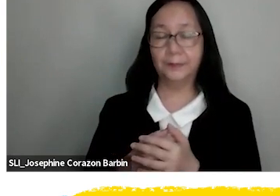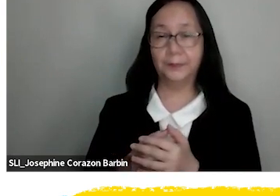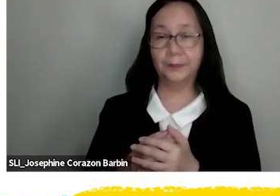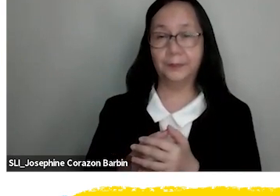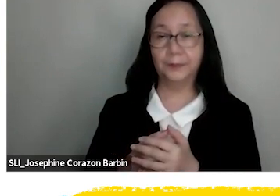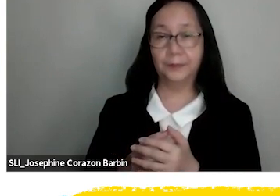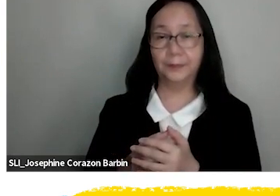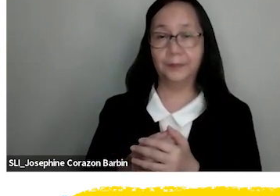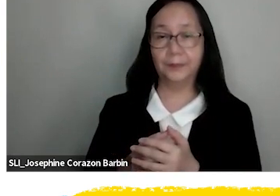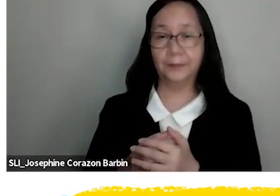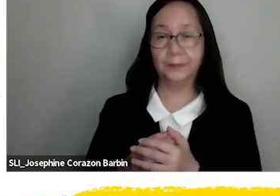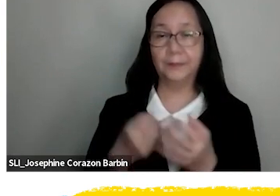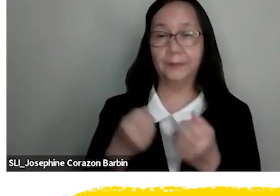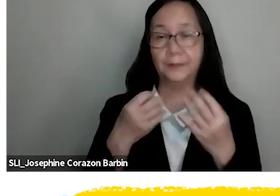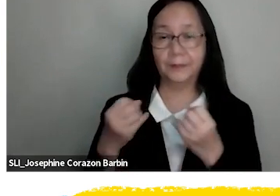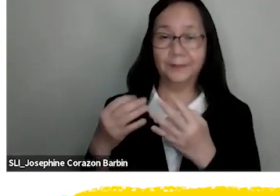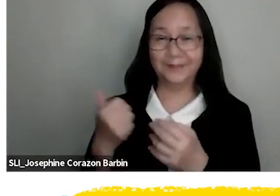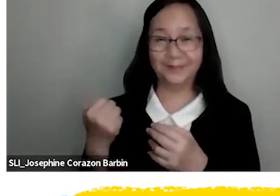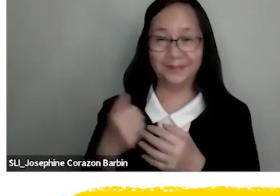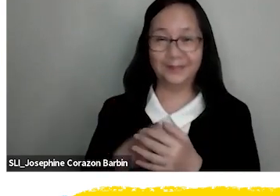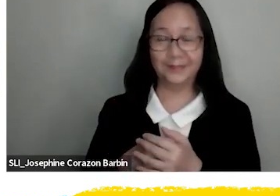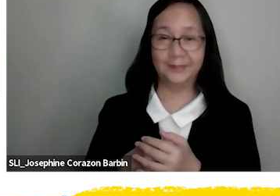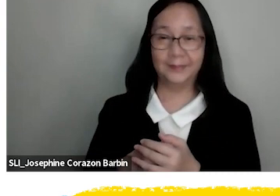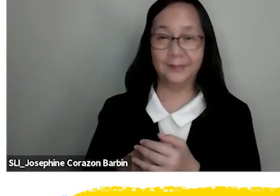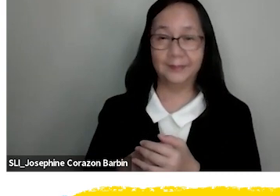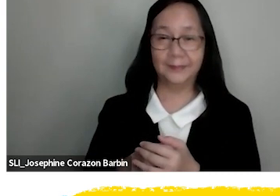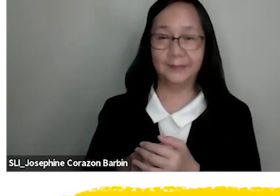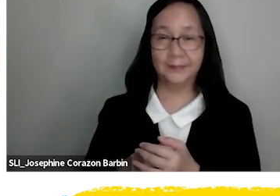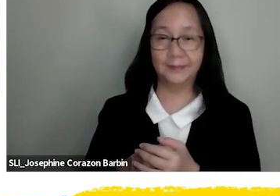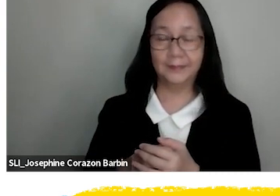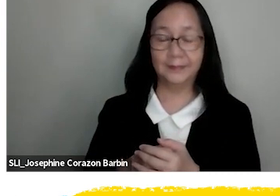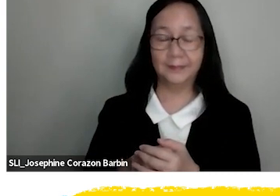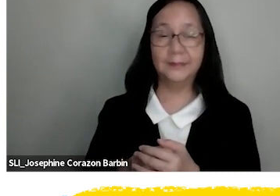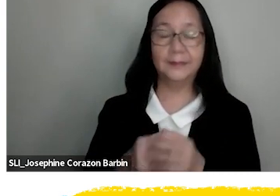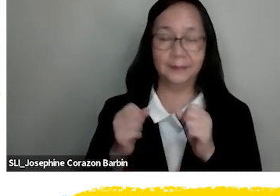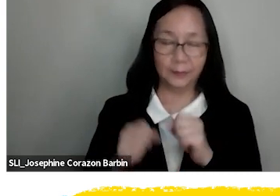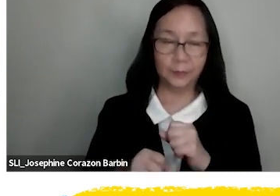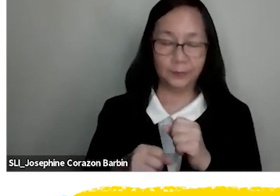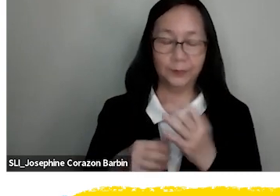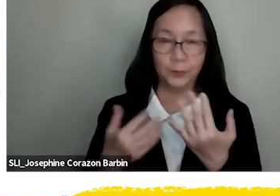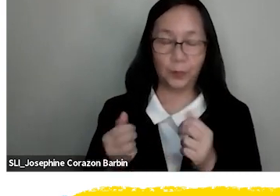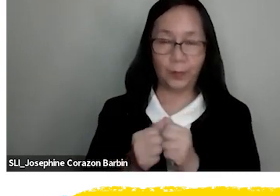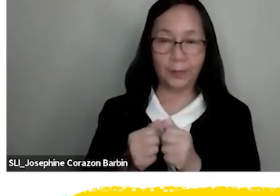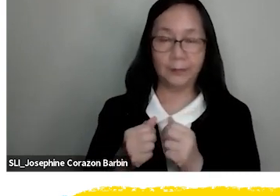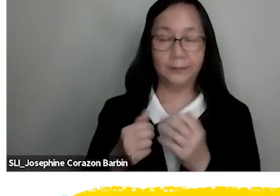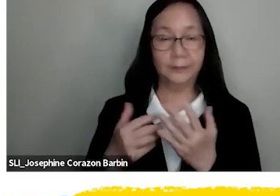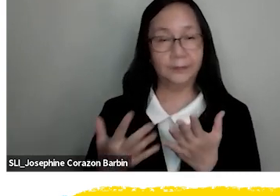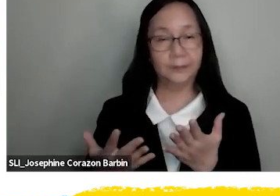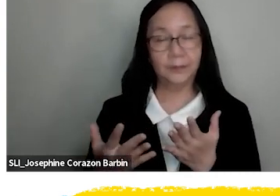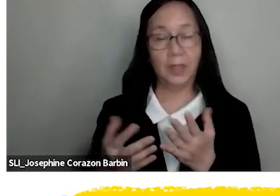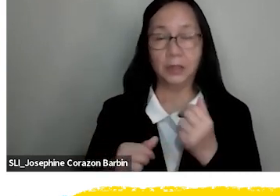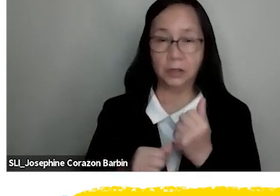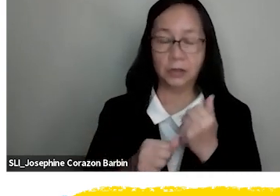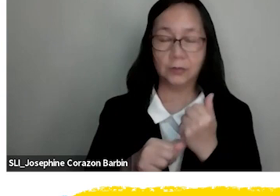Hazel as well, and many others. Yes. So without the